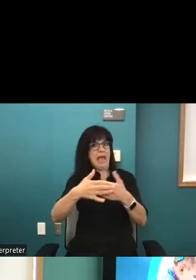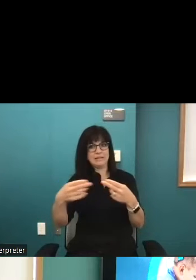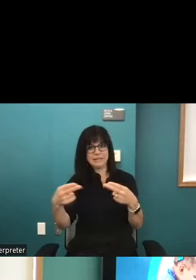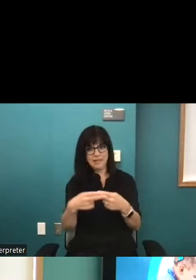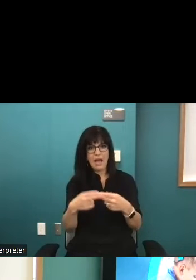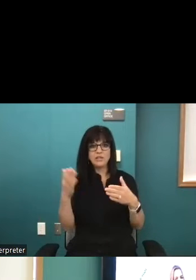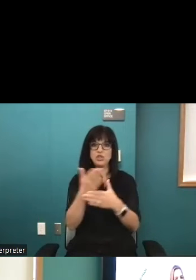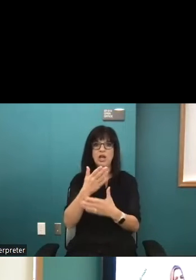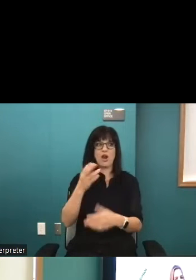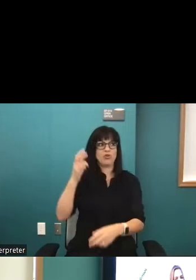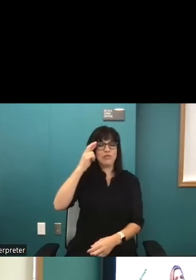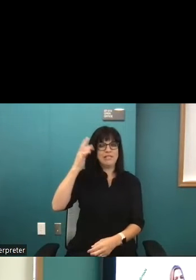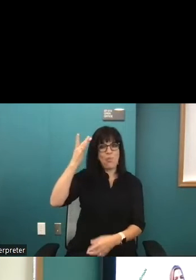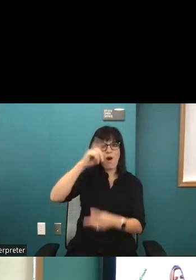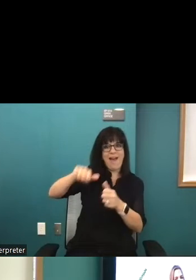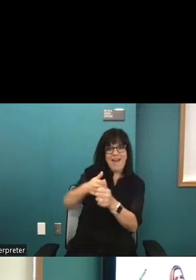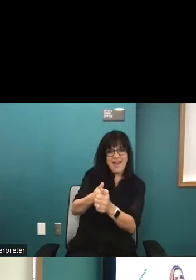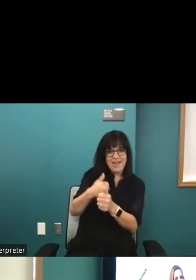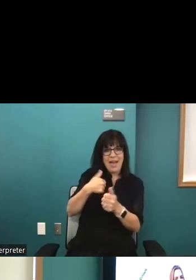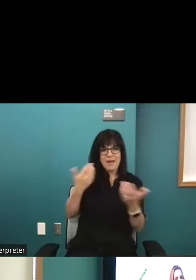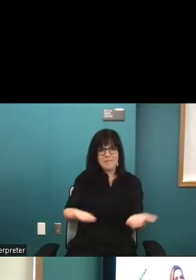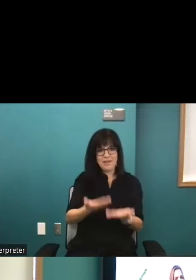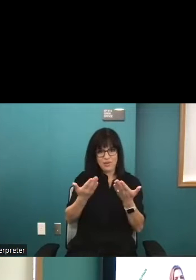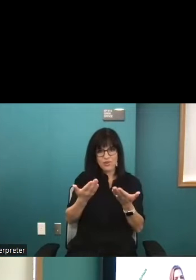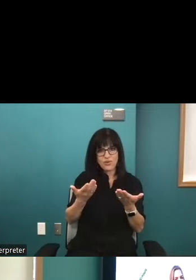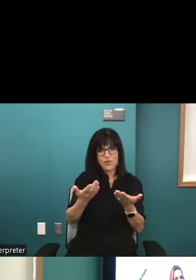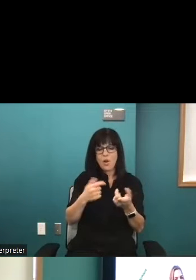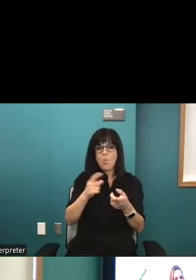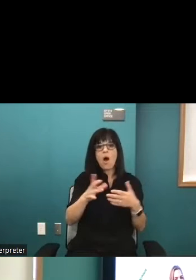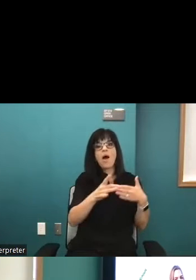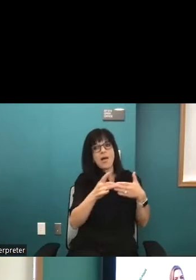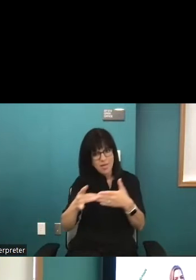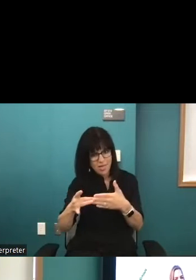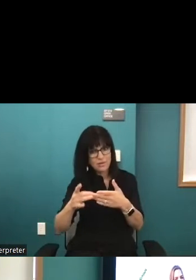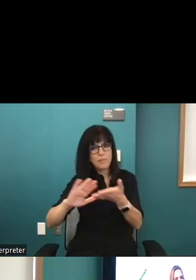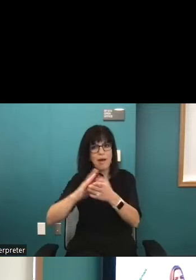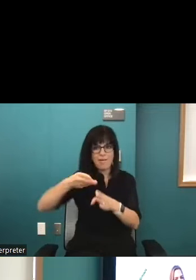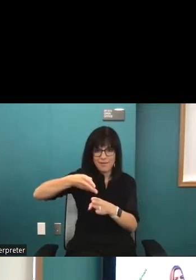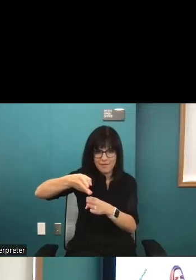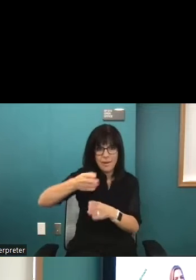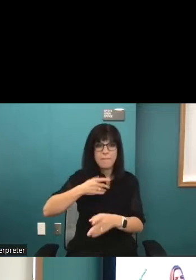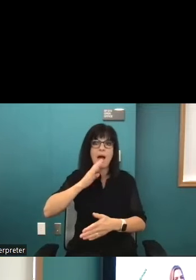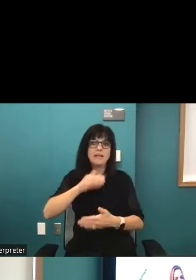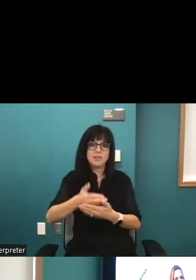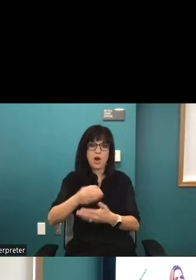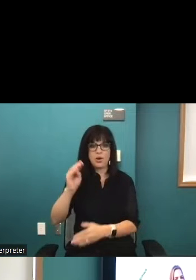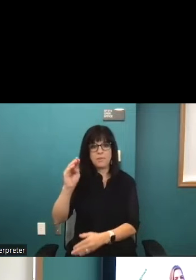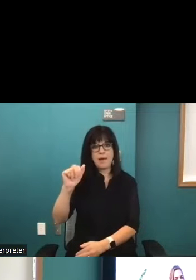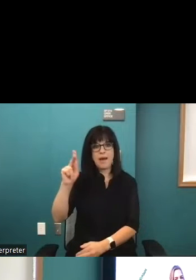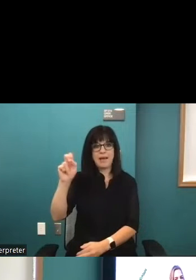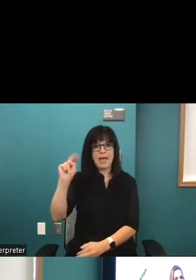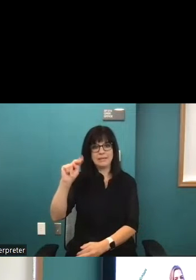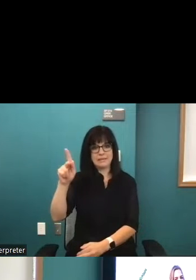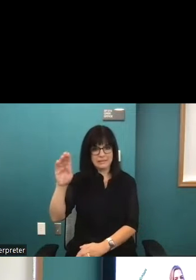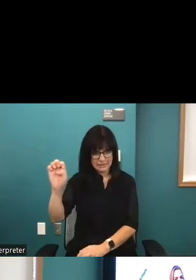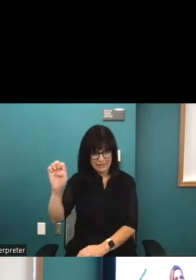going to kind of share my why, like why I'm here, why I do what I do, what led me into the field. So this is my daughter, Mackenzie,